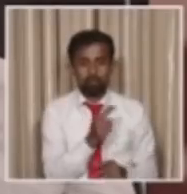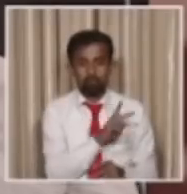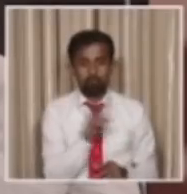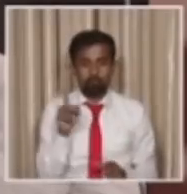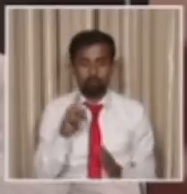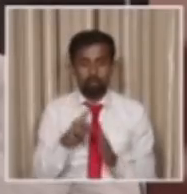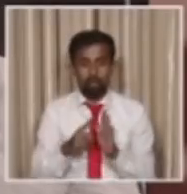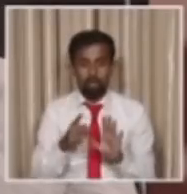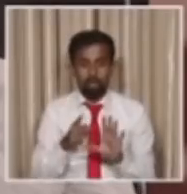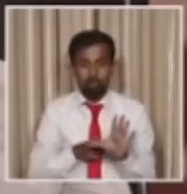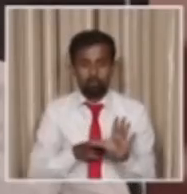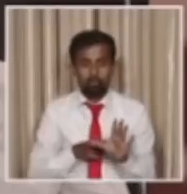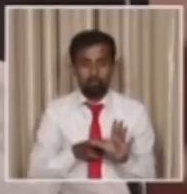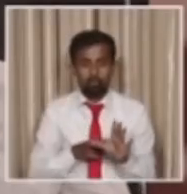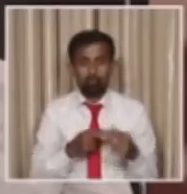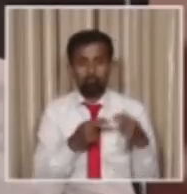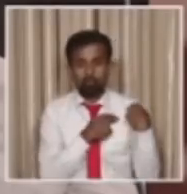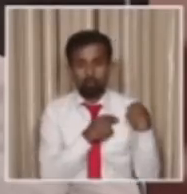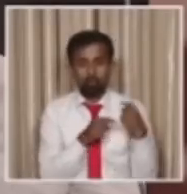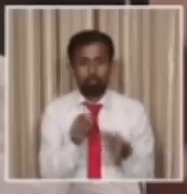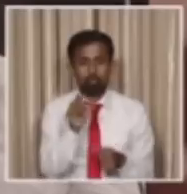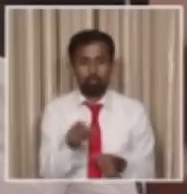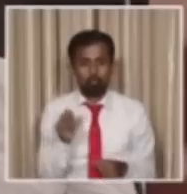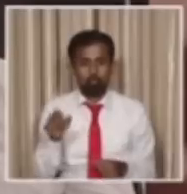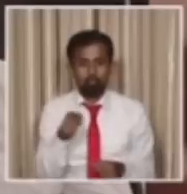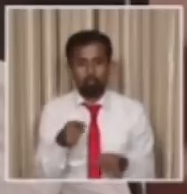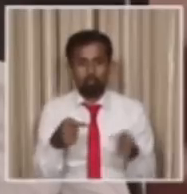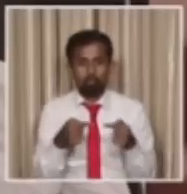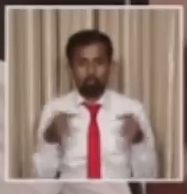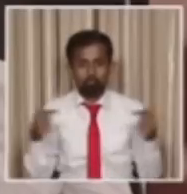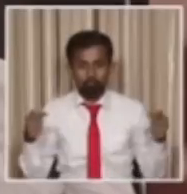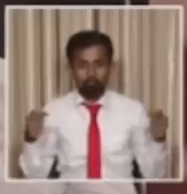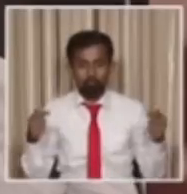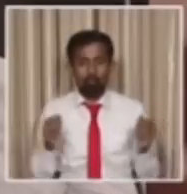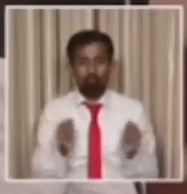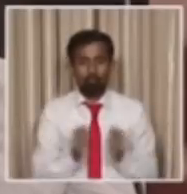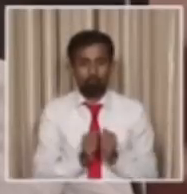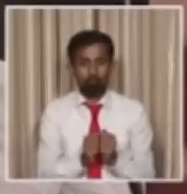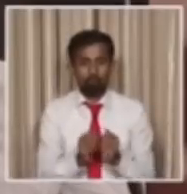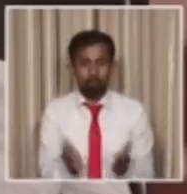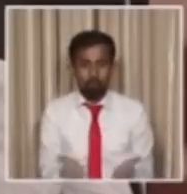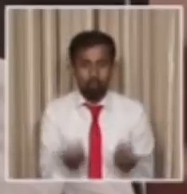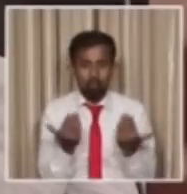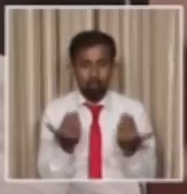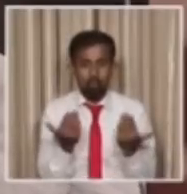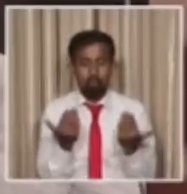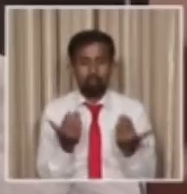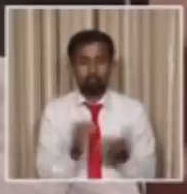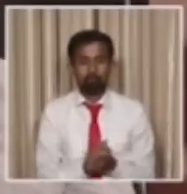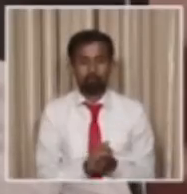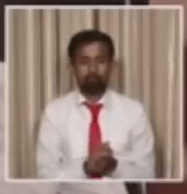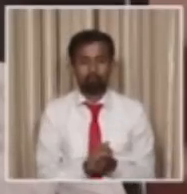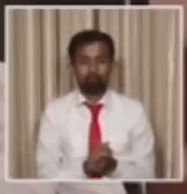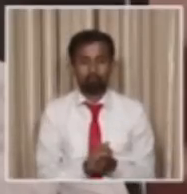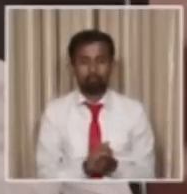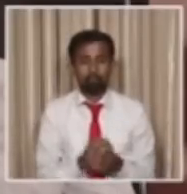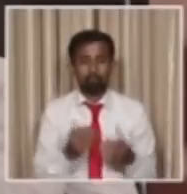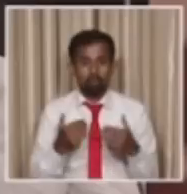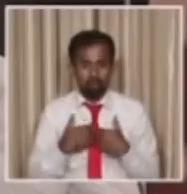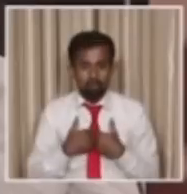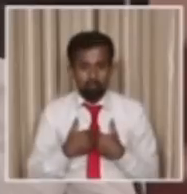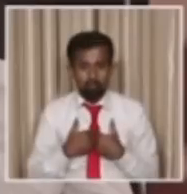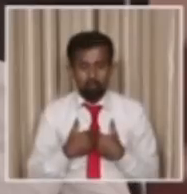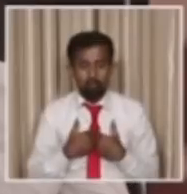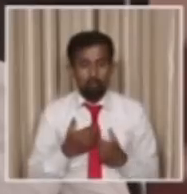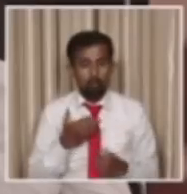those deemed responsible for the deaths of U.S. citizens. In light of that, even as we stand ready to continue